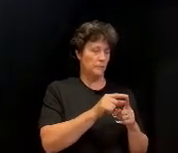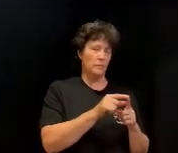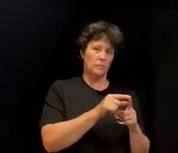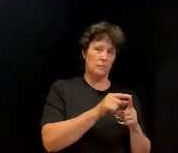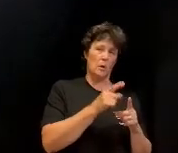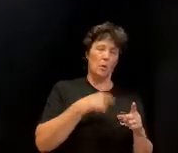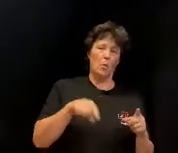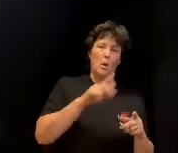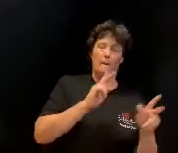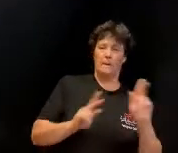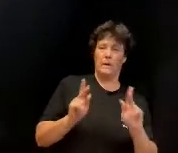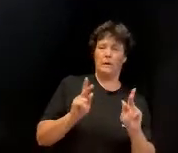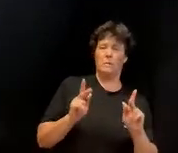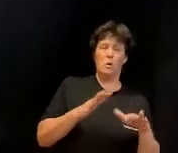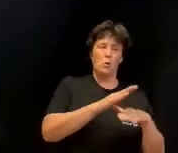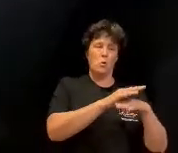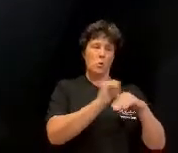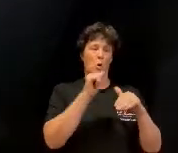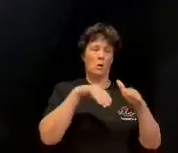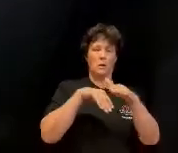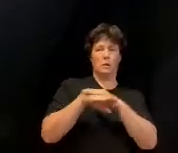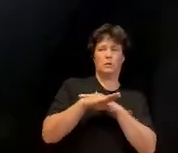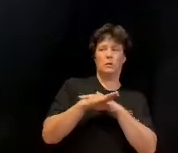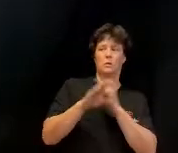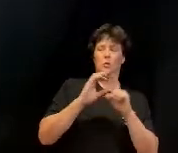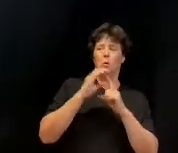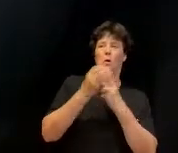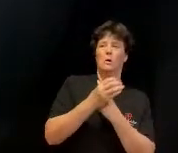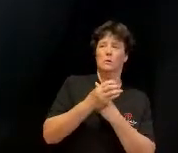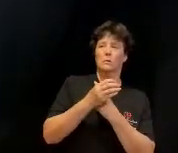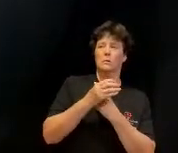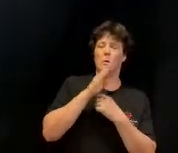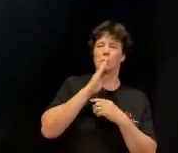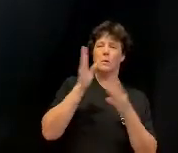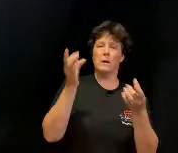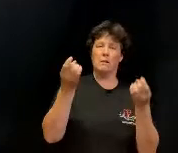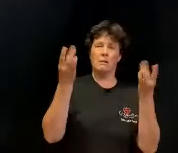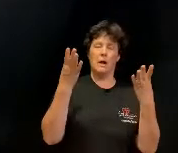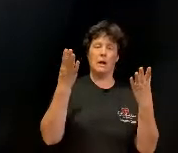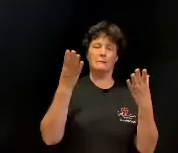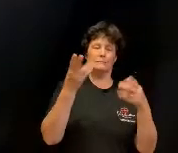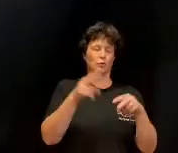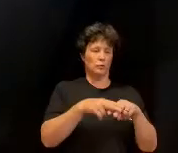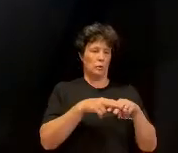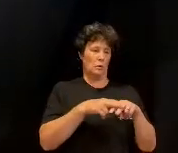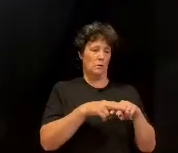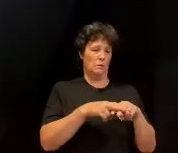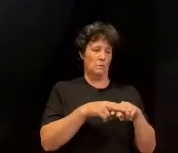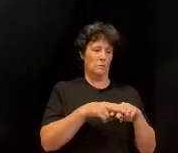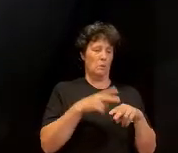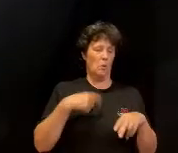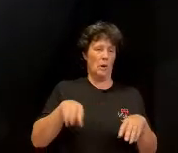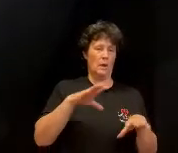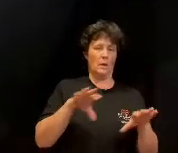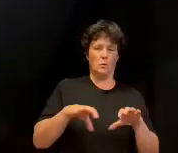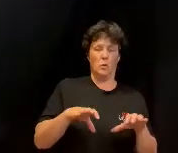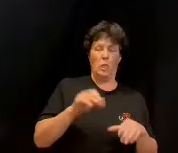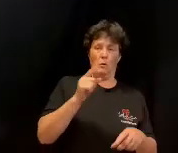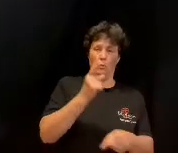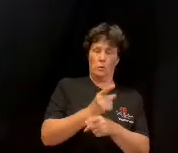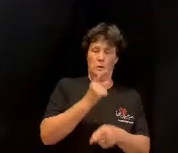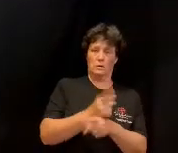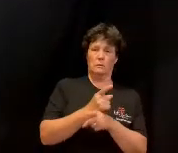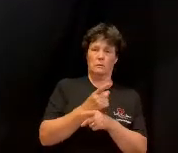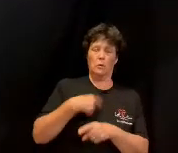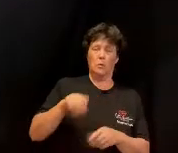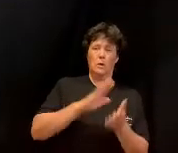we're people, God, you've called into our culture to be light, to be salt. And, Lord, we can do this right. And, Lord, as we